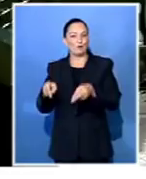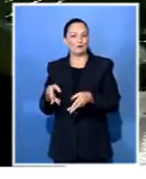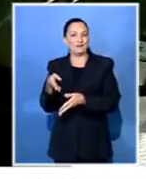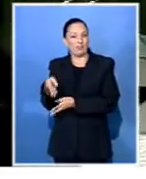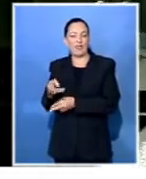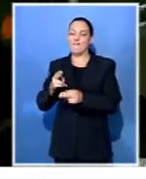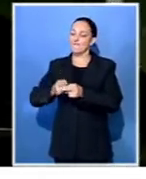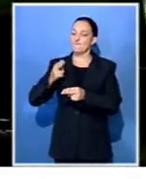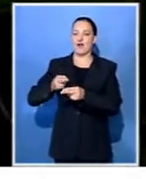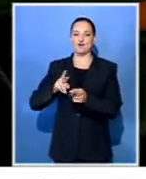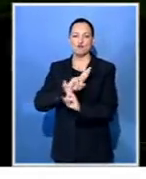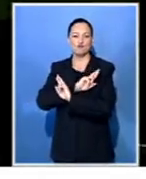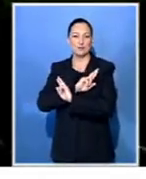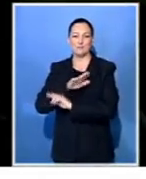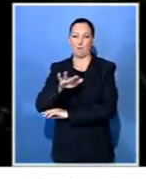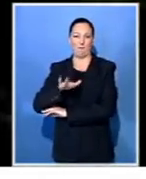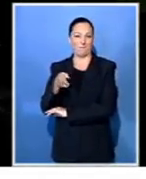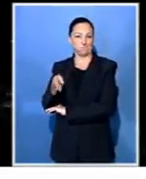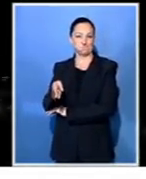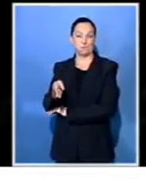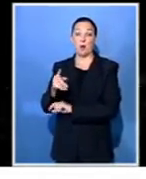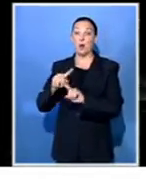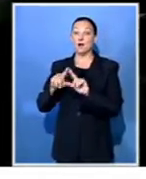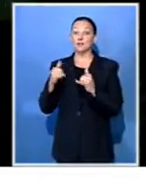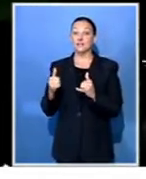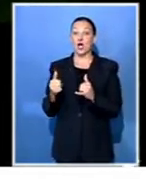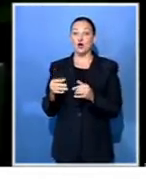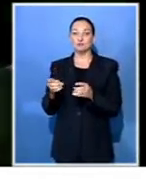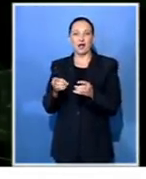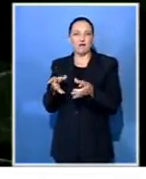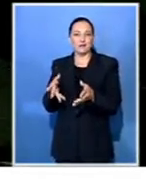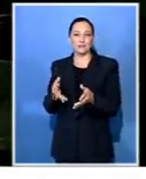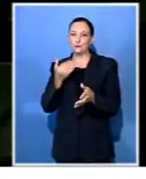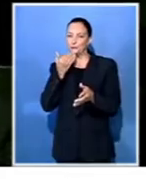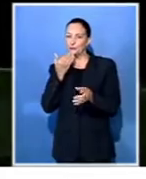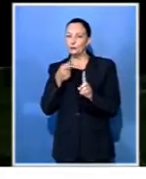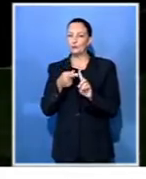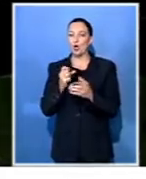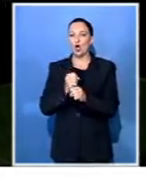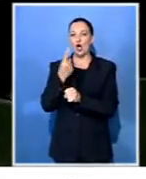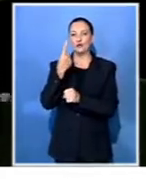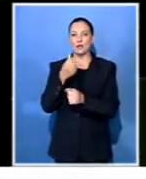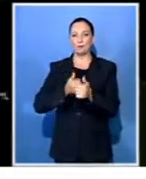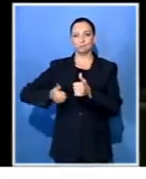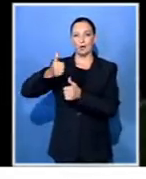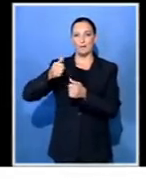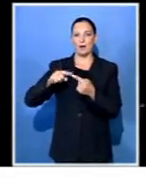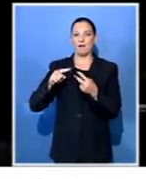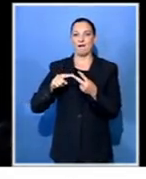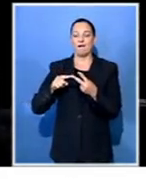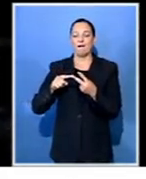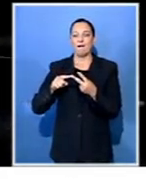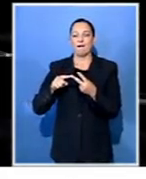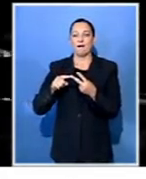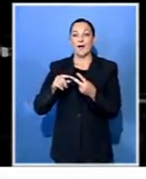his final resting place. The program directors of the day, the Gauteng Premier, David Makura,